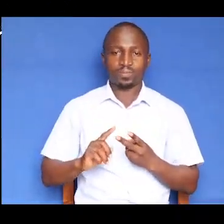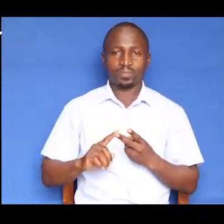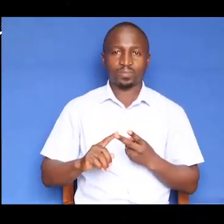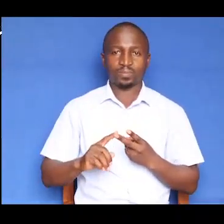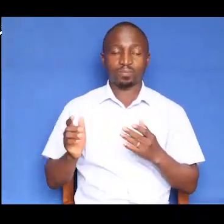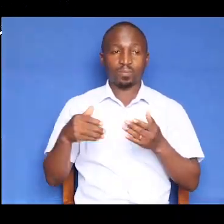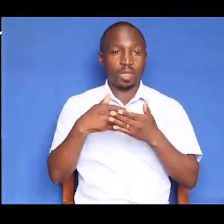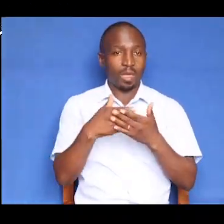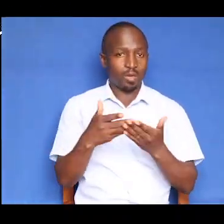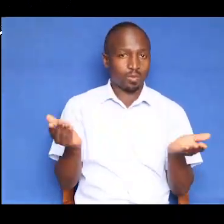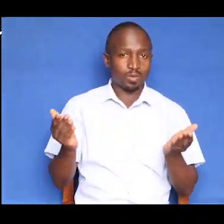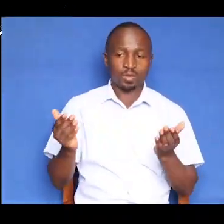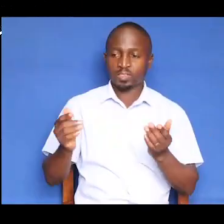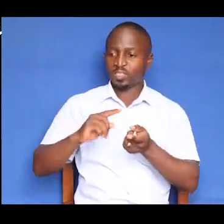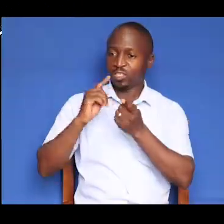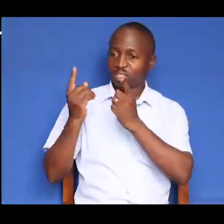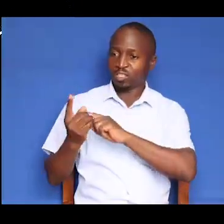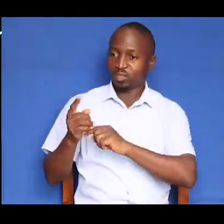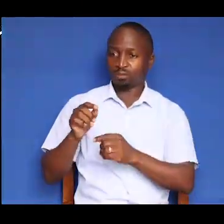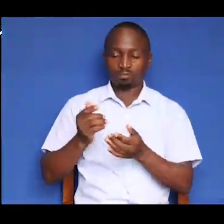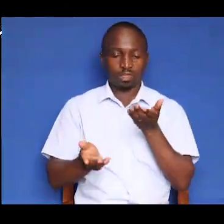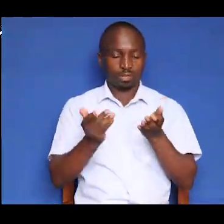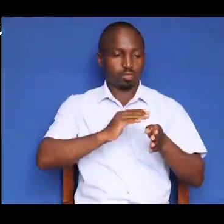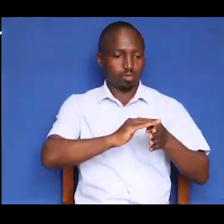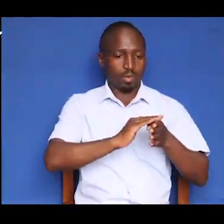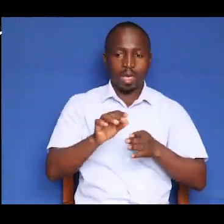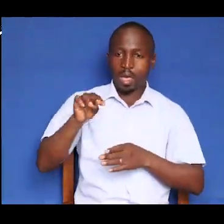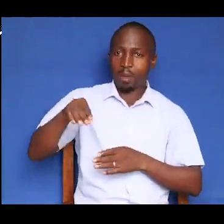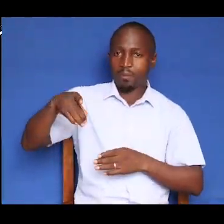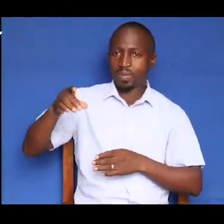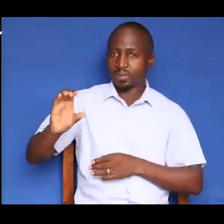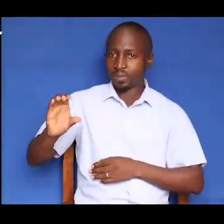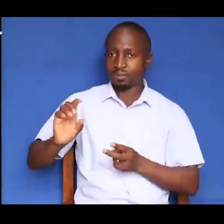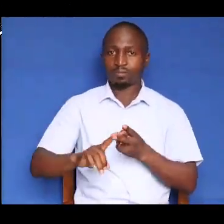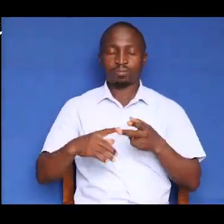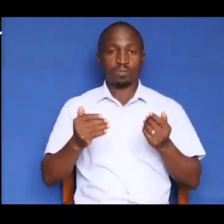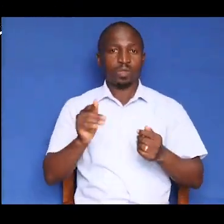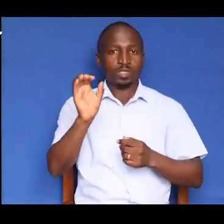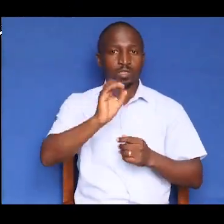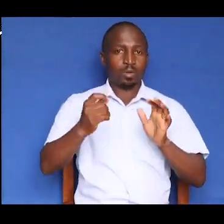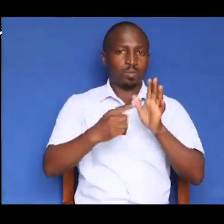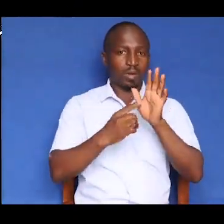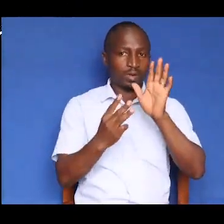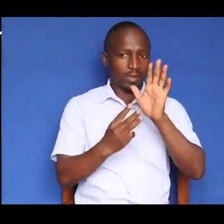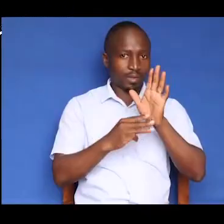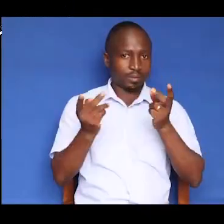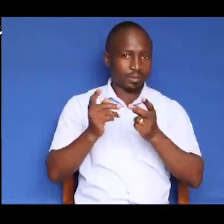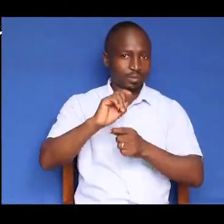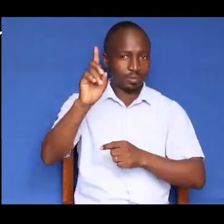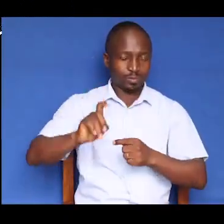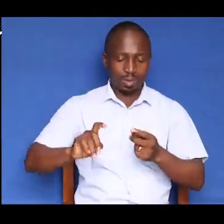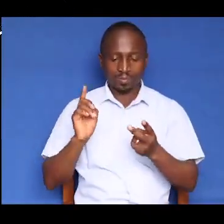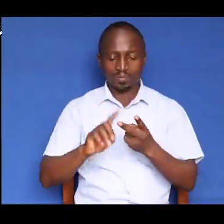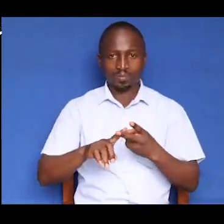there is no change in the marginal propensity to consume. Marginal propensity to consume will be 0.8 according to question,